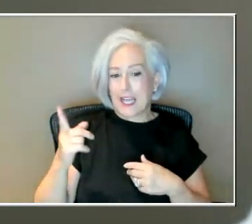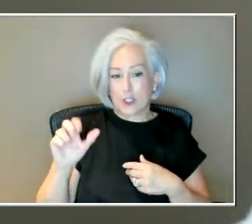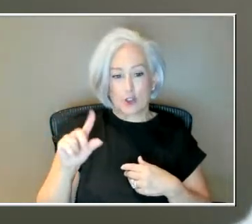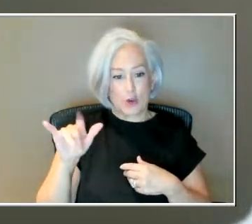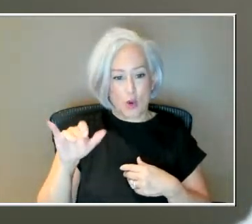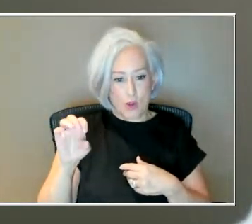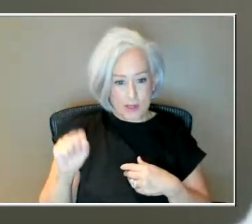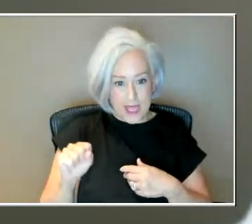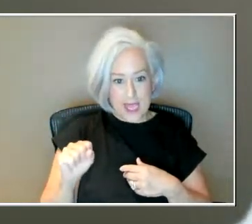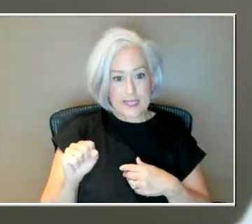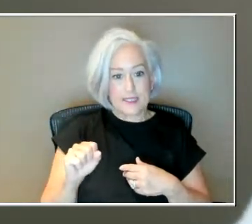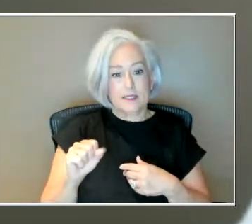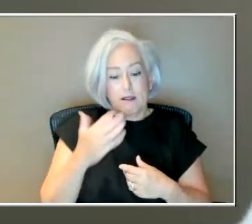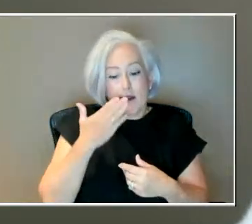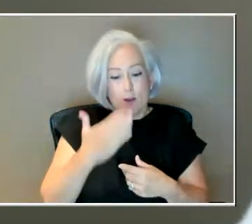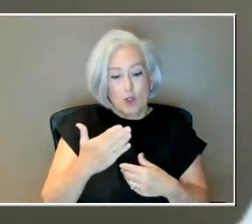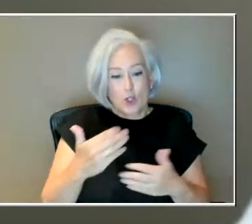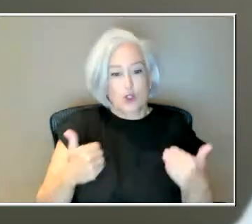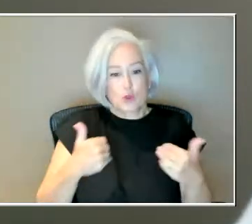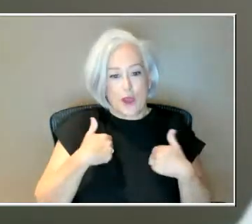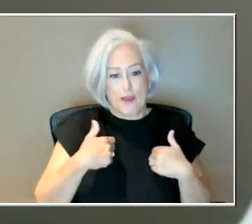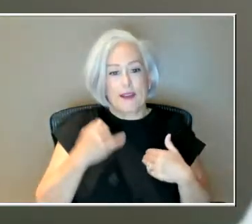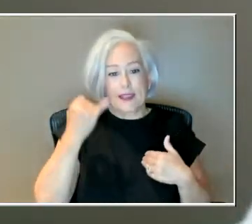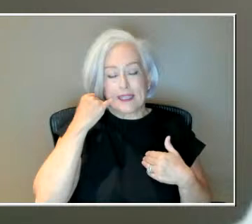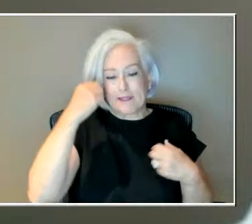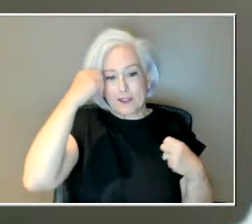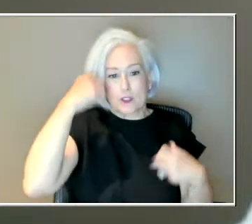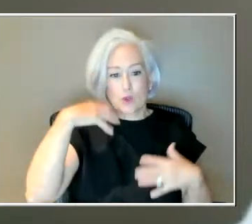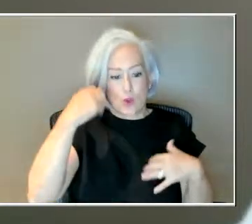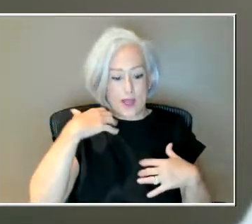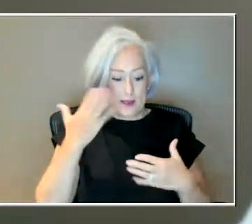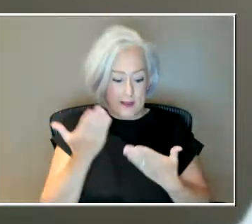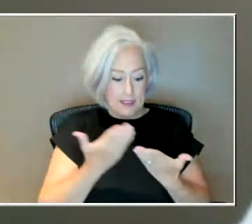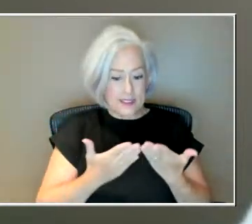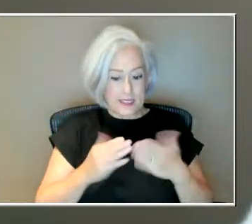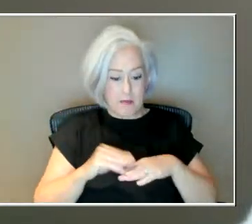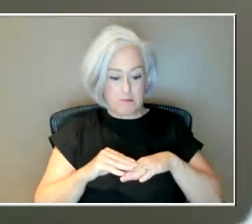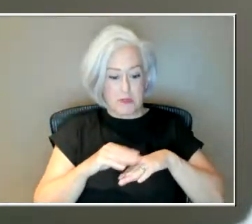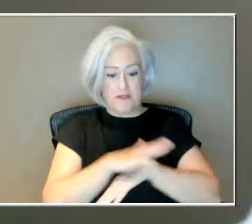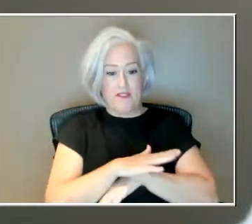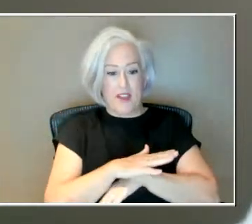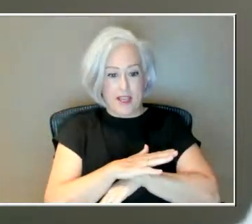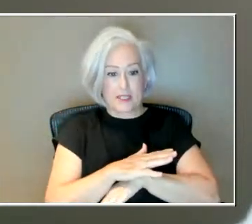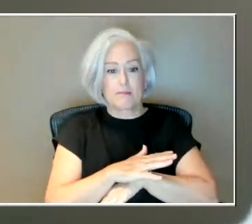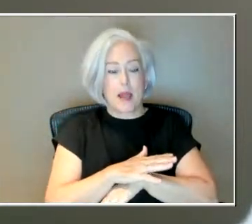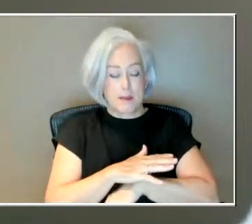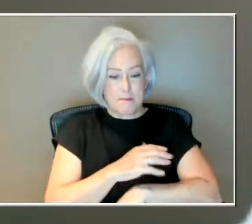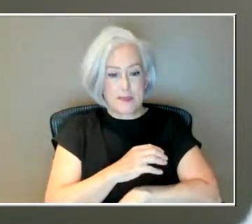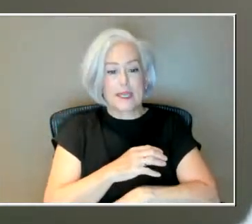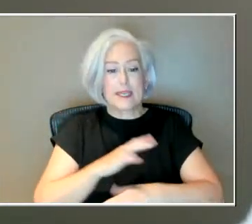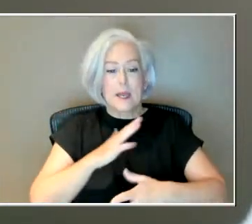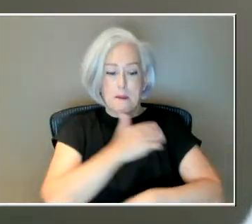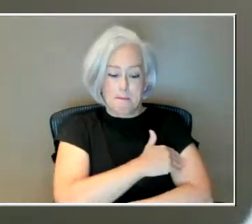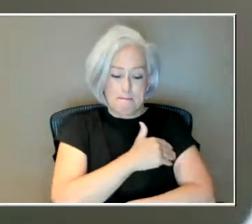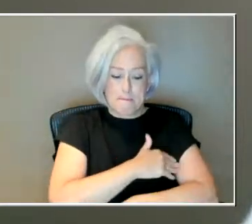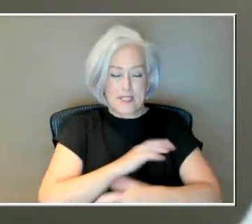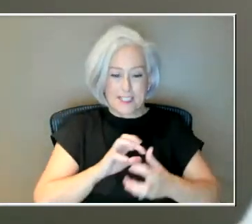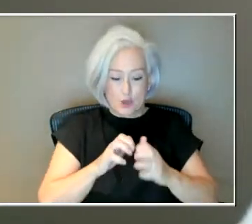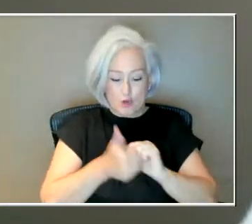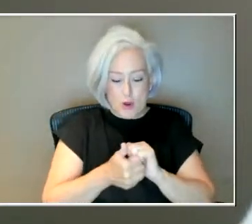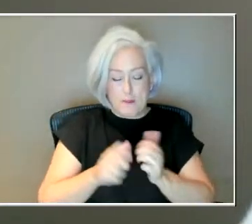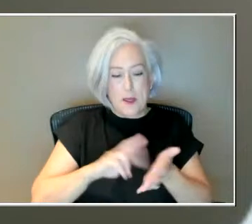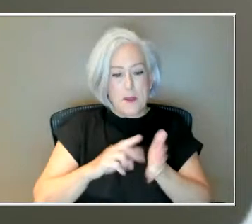you're sweating, and so some of those side effects may be cramping, and so you may need some sodium and potassium. There's no perfect ratio out